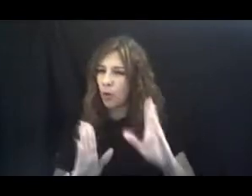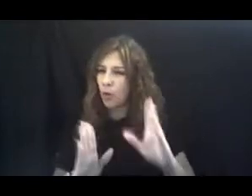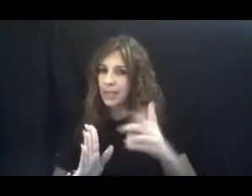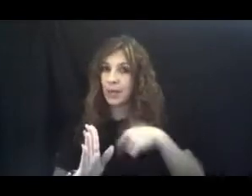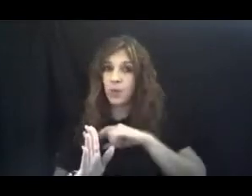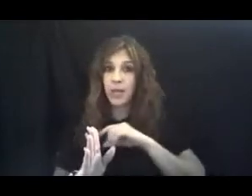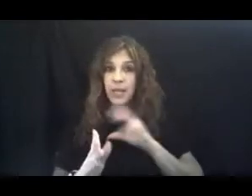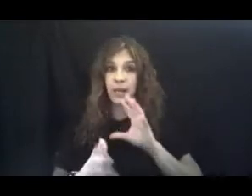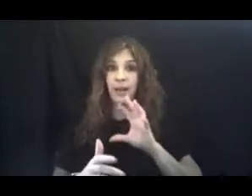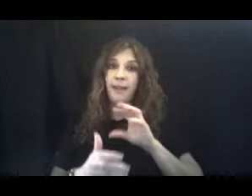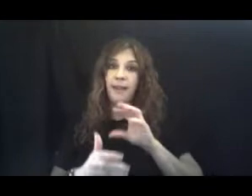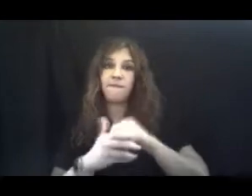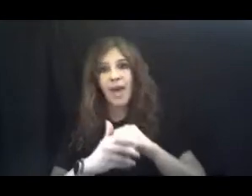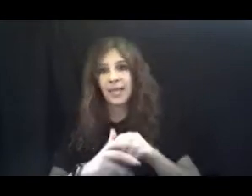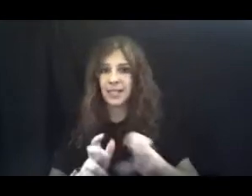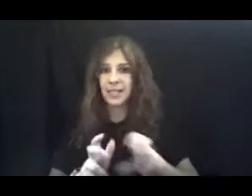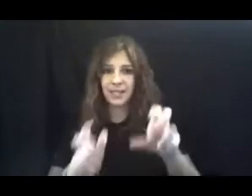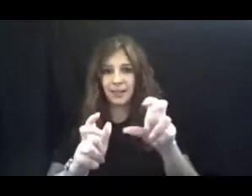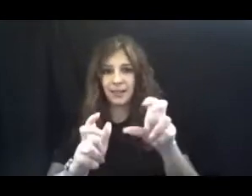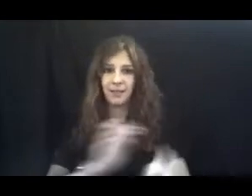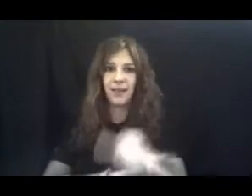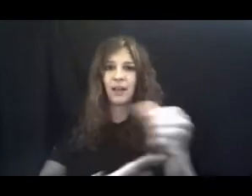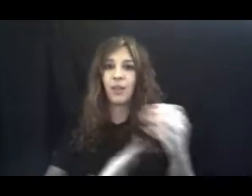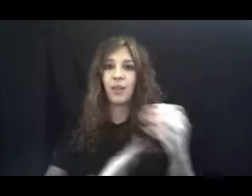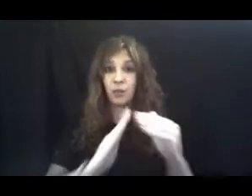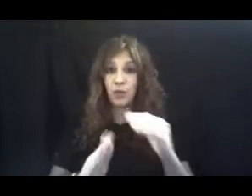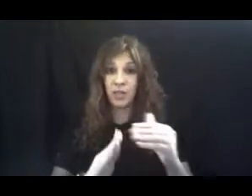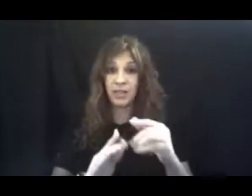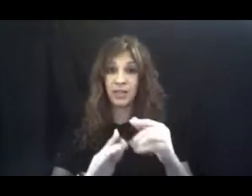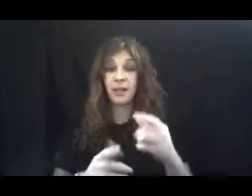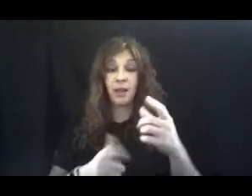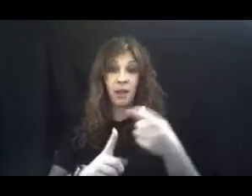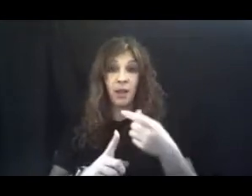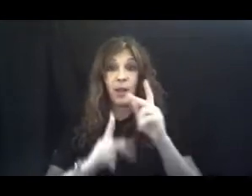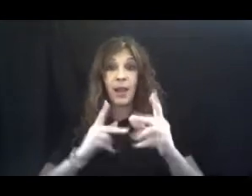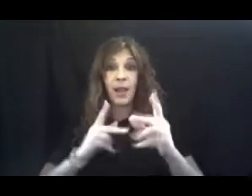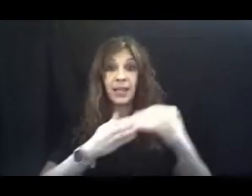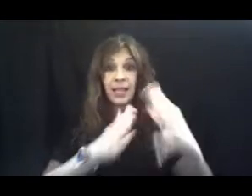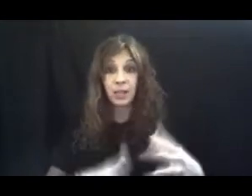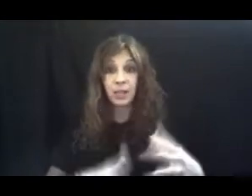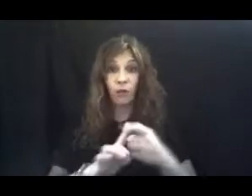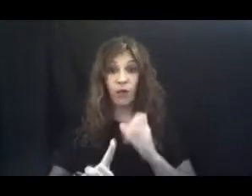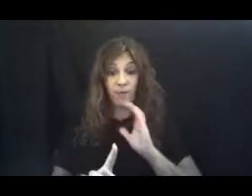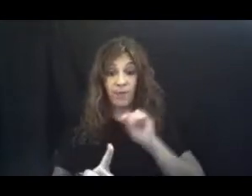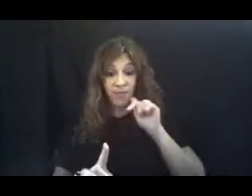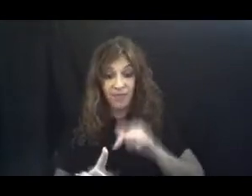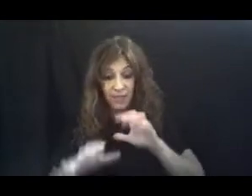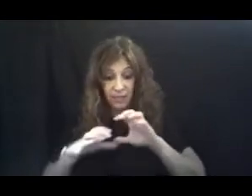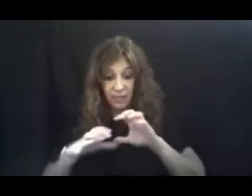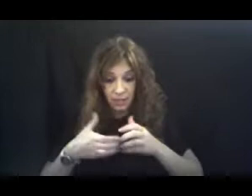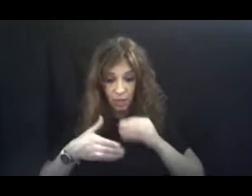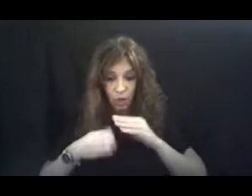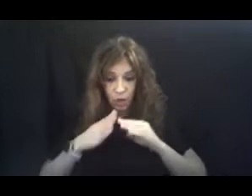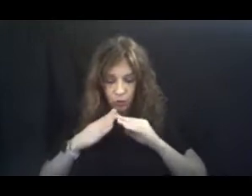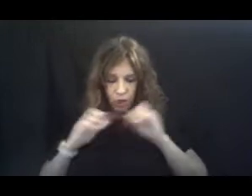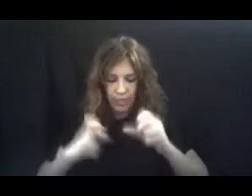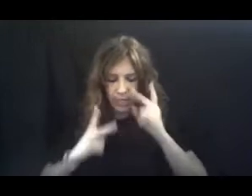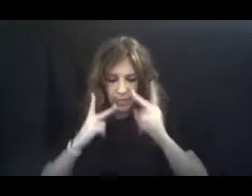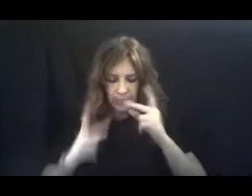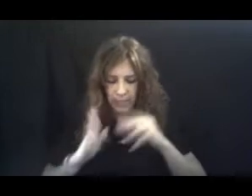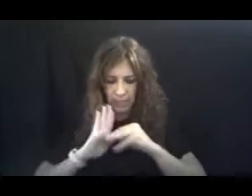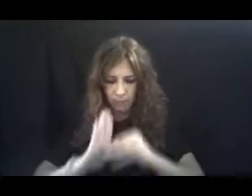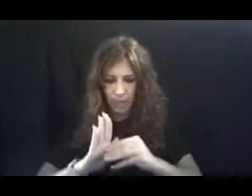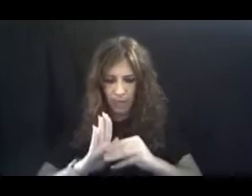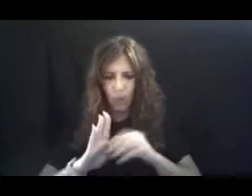so that business leaders from different communities are able to also see this model and to be able to get